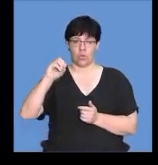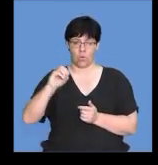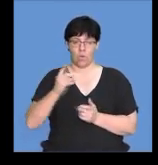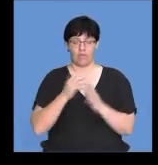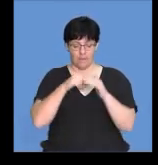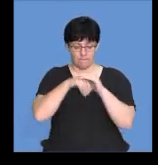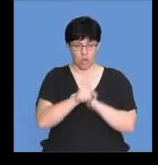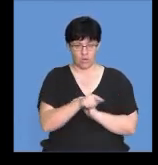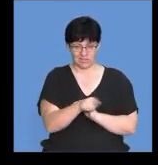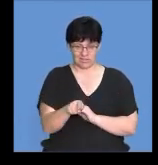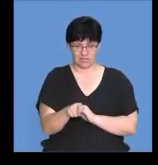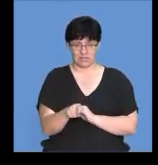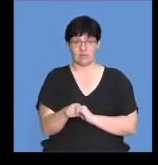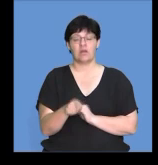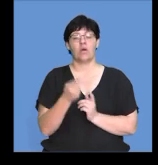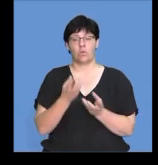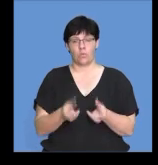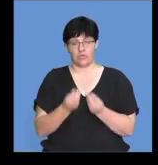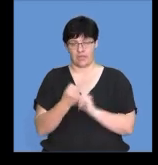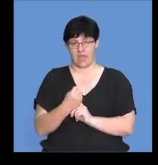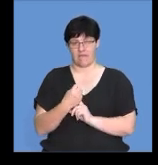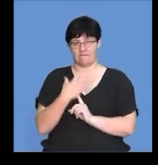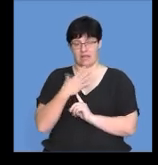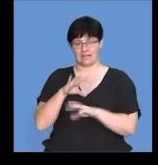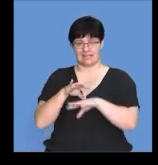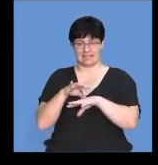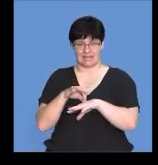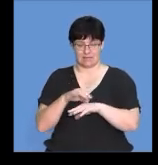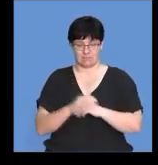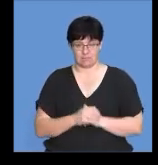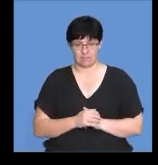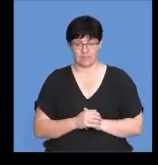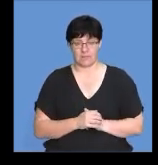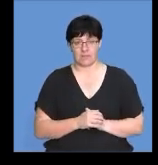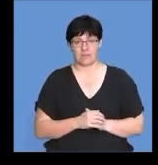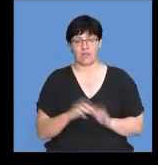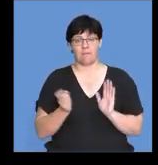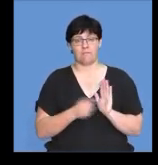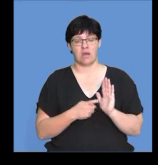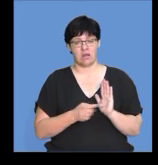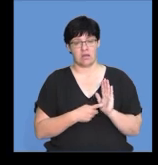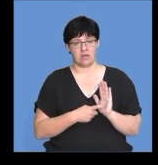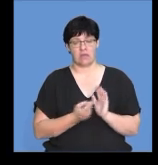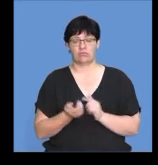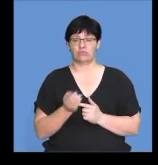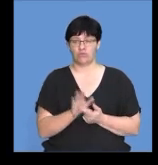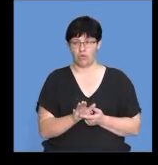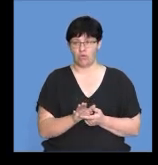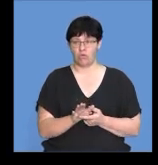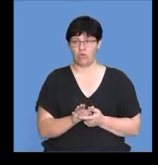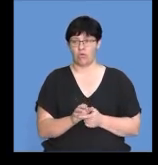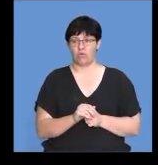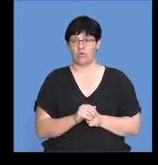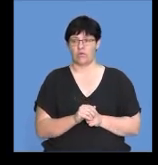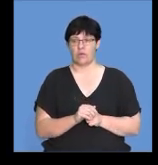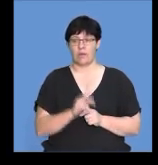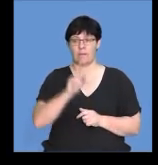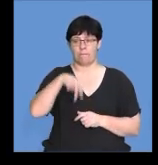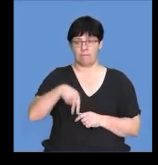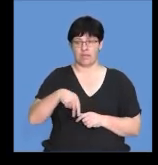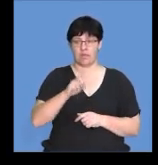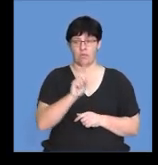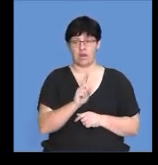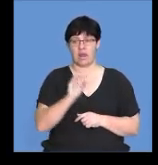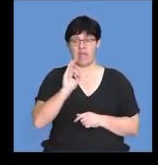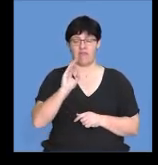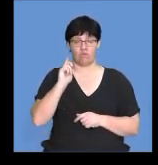born, in this case, with the affected skin condition. And there are marks for showing, as the examiners indicated, the P1 and the